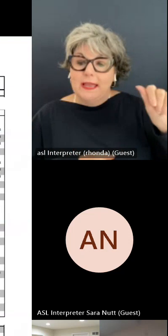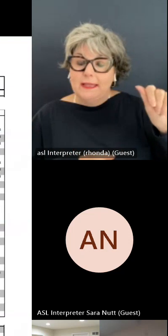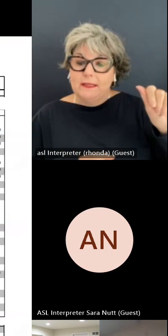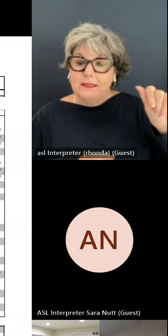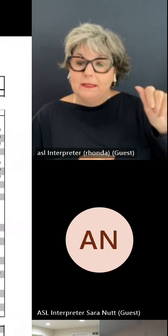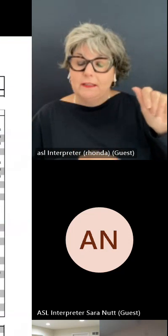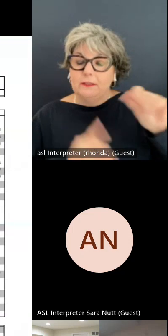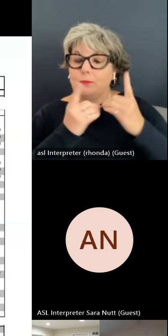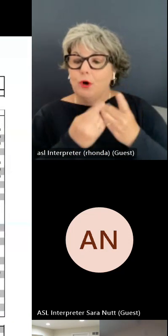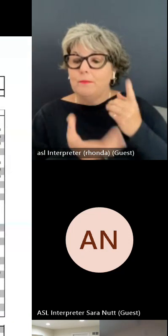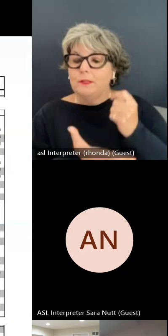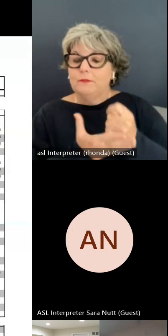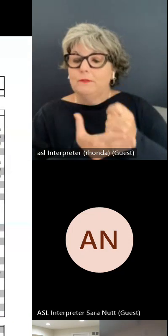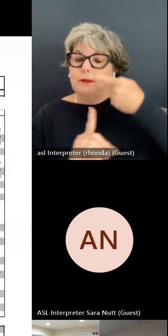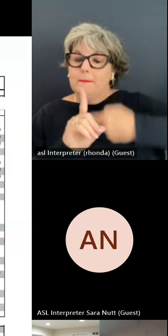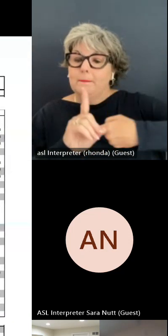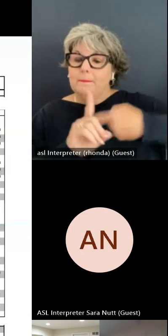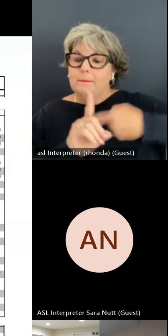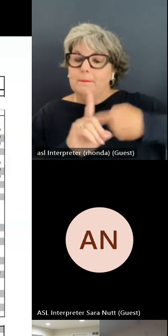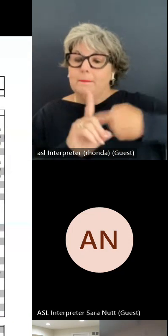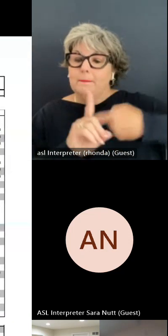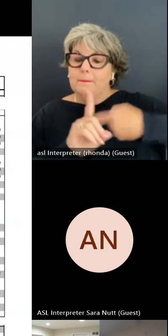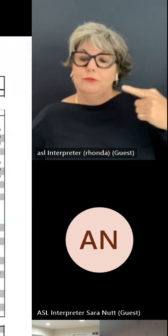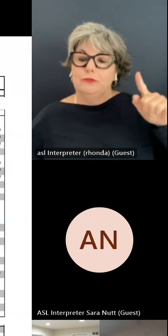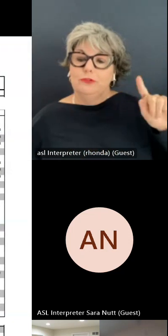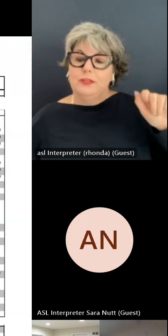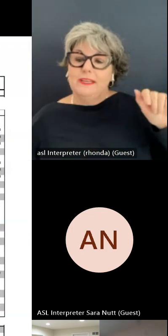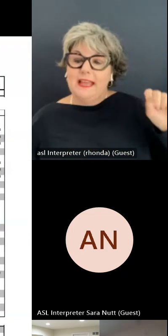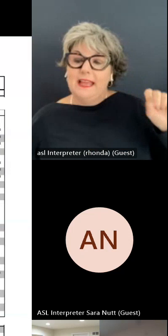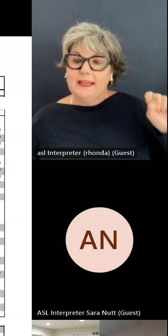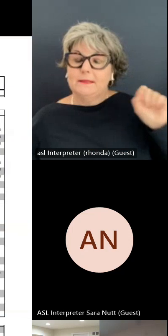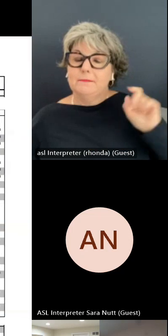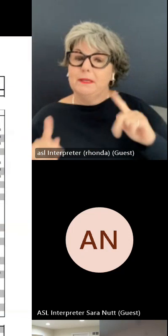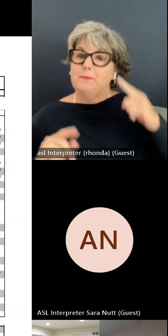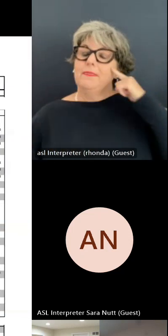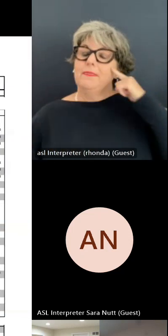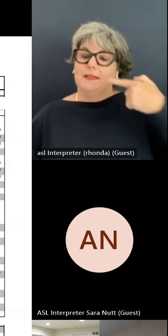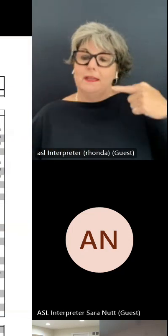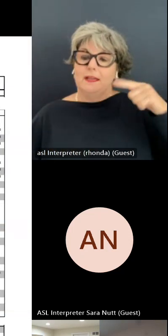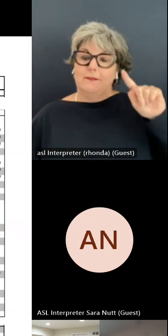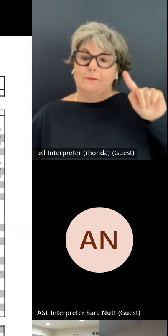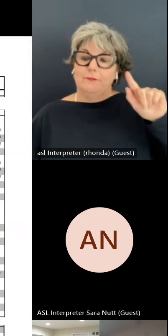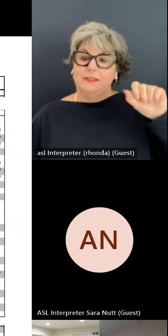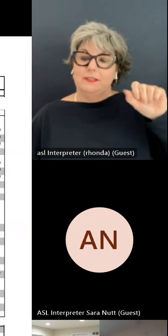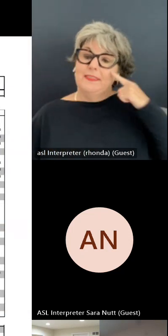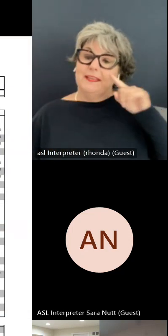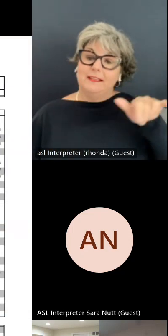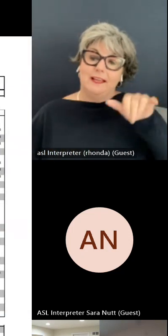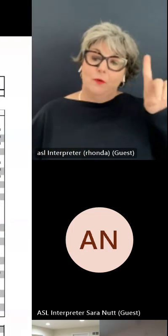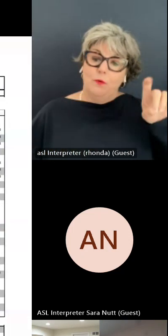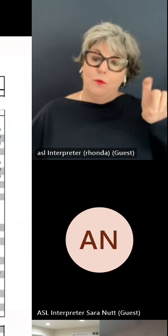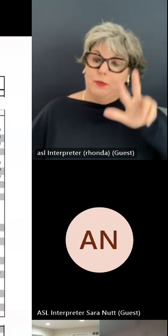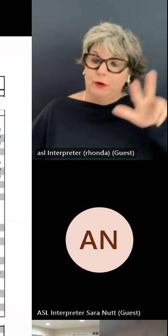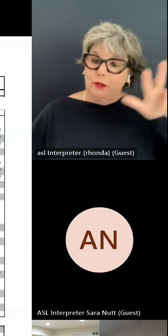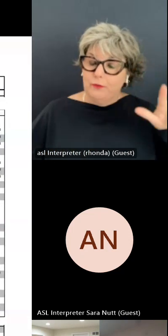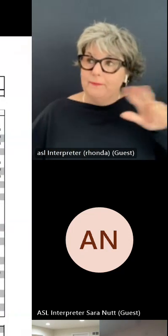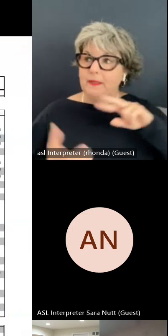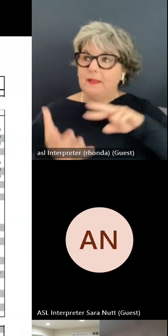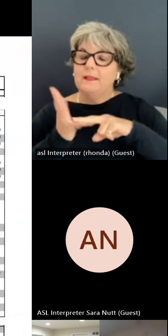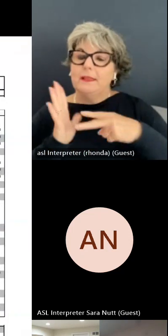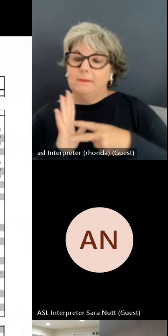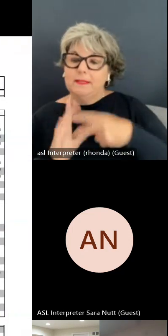monthly through the GTAS system. And so that's why a lot of people think of GTAS as the 133. So what they're talking about is, yeah,